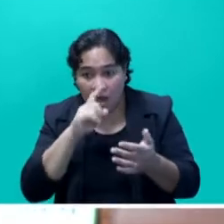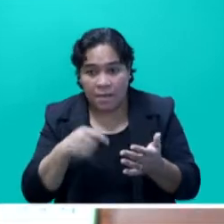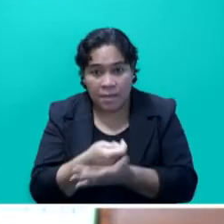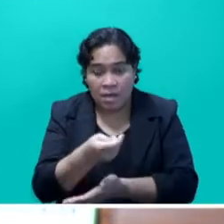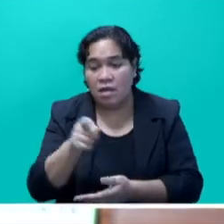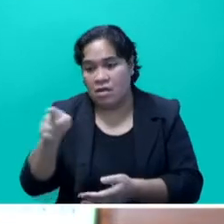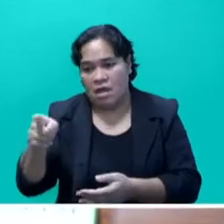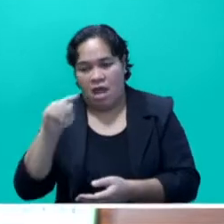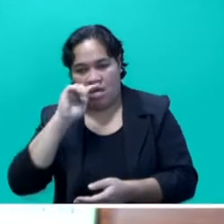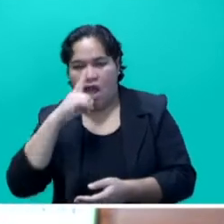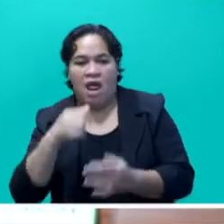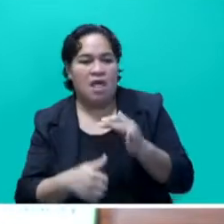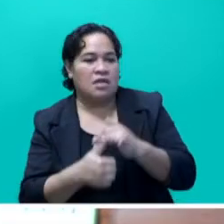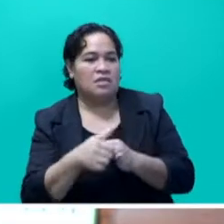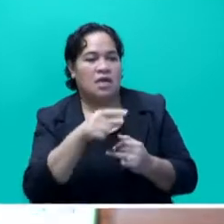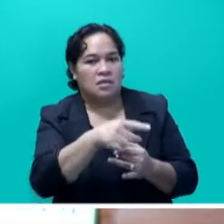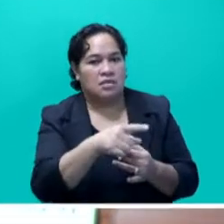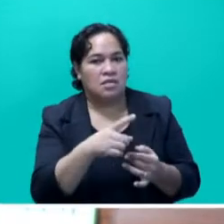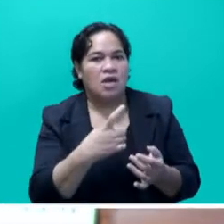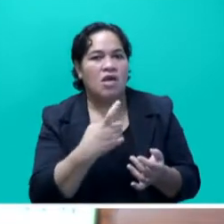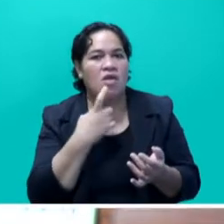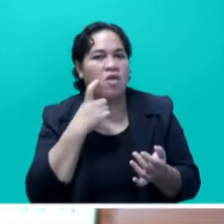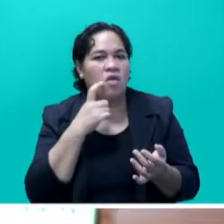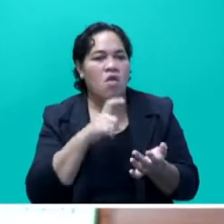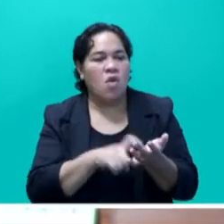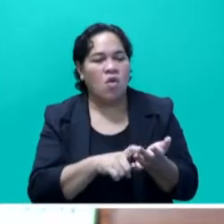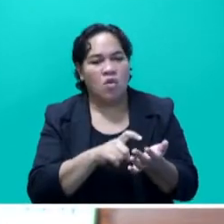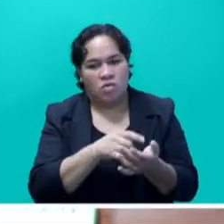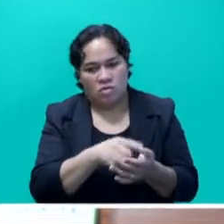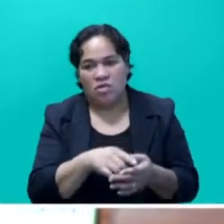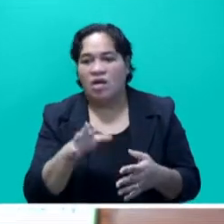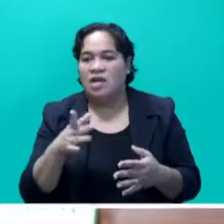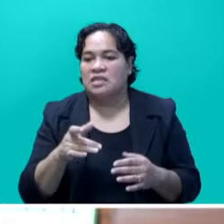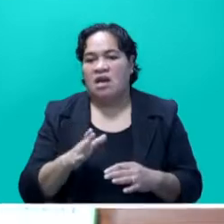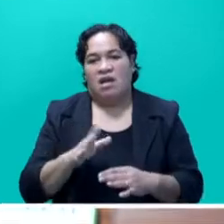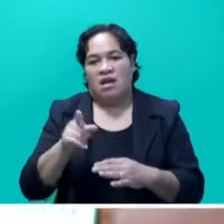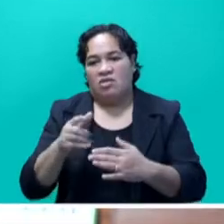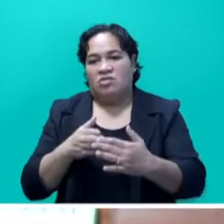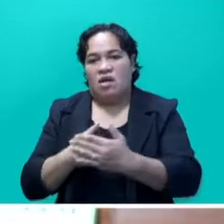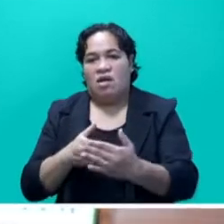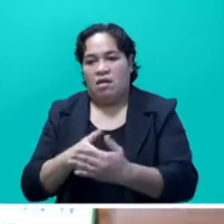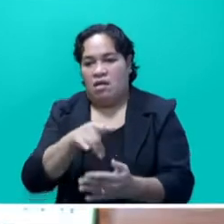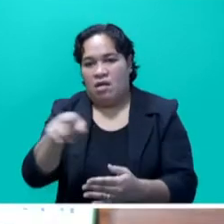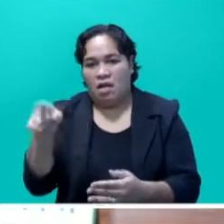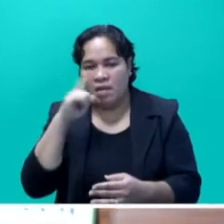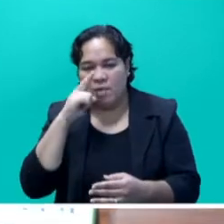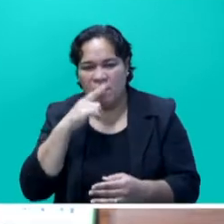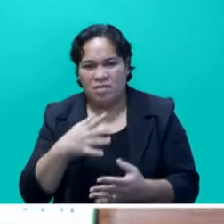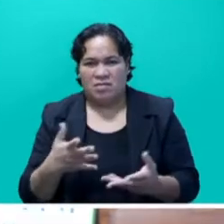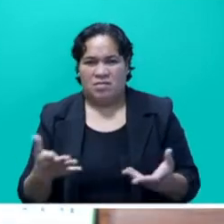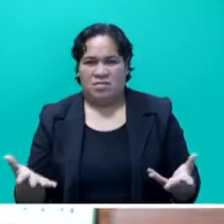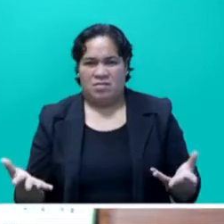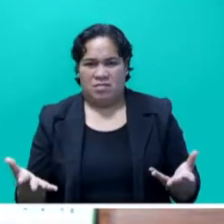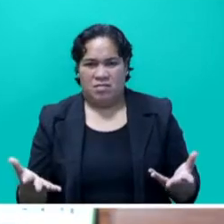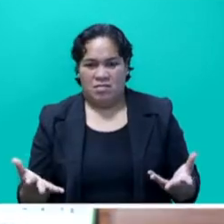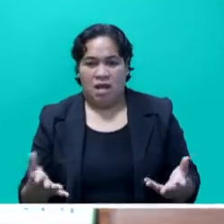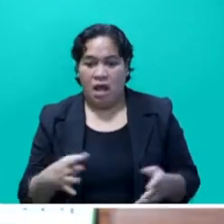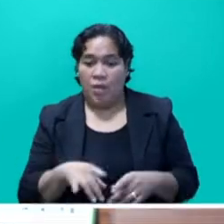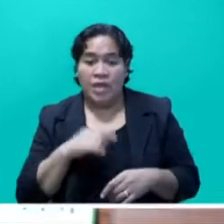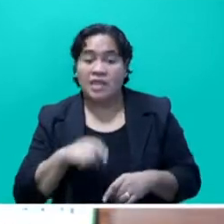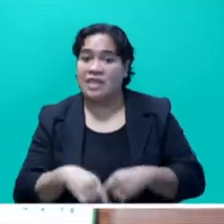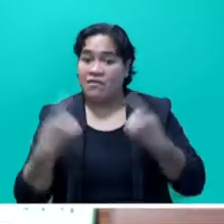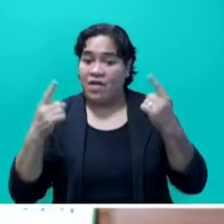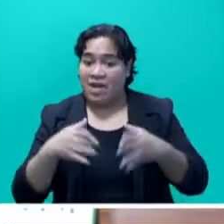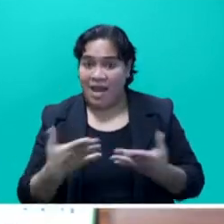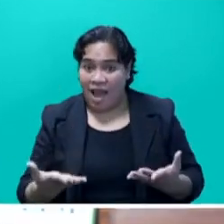denied consumers from progressing in their lives. And how that will be different now? What